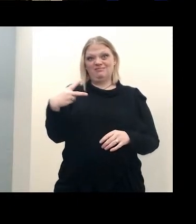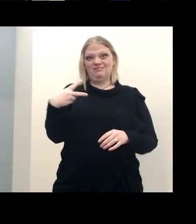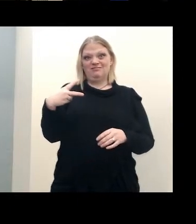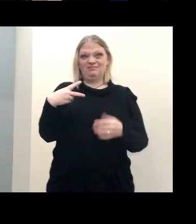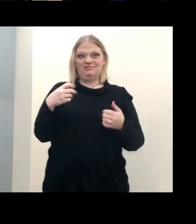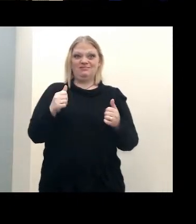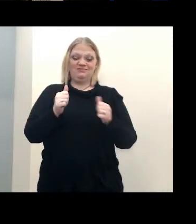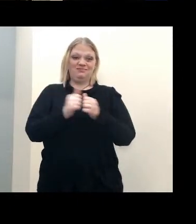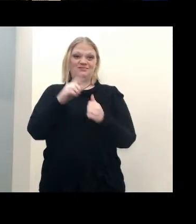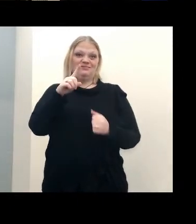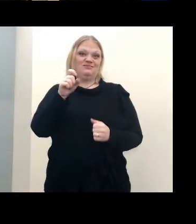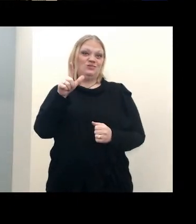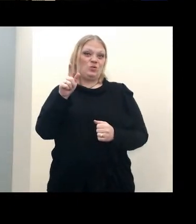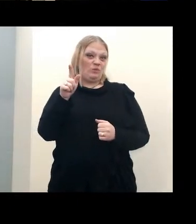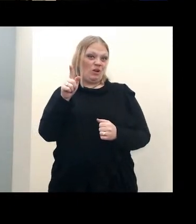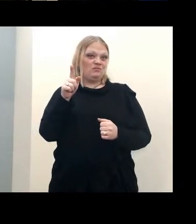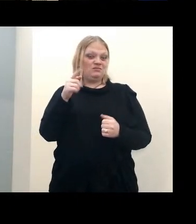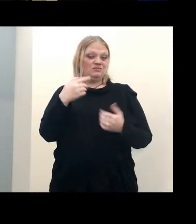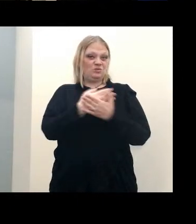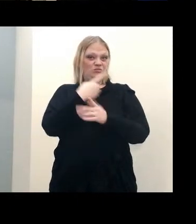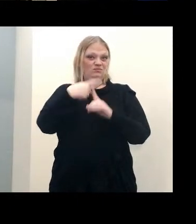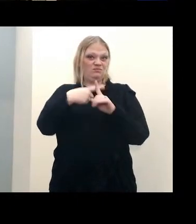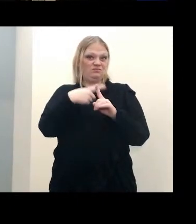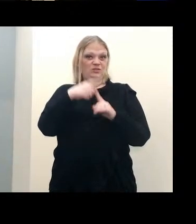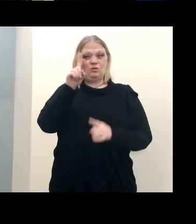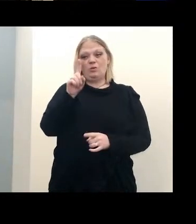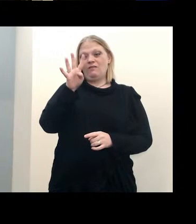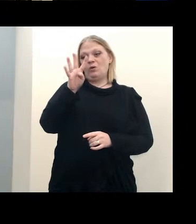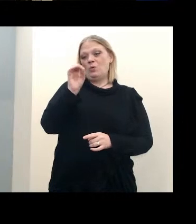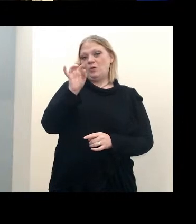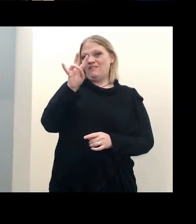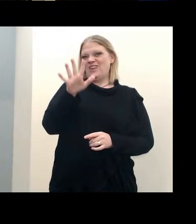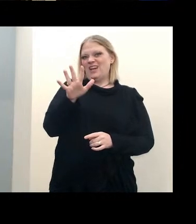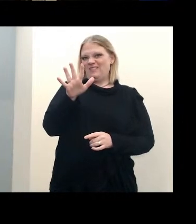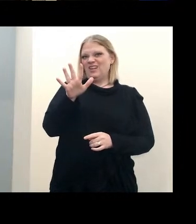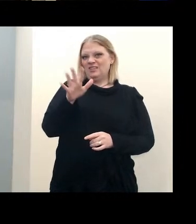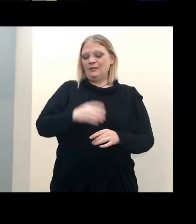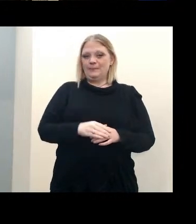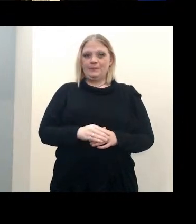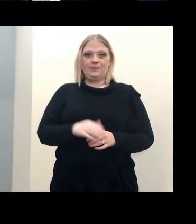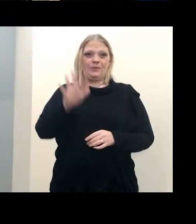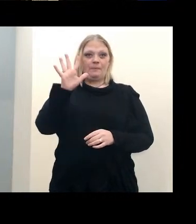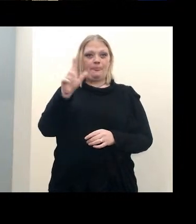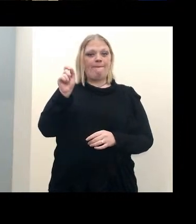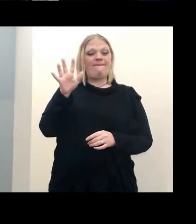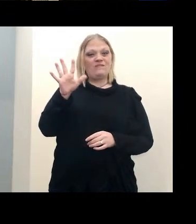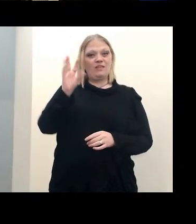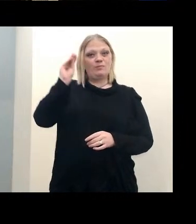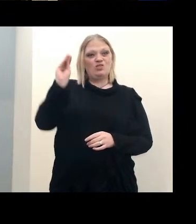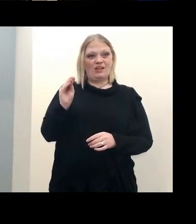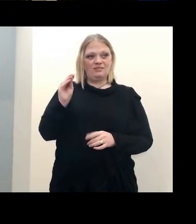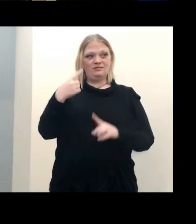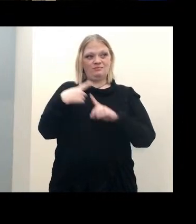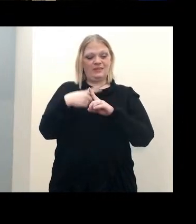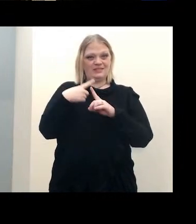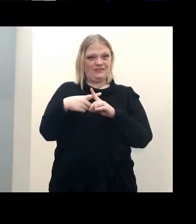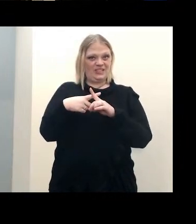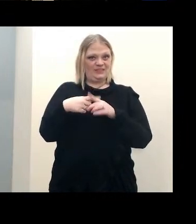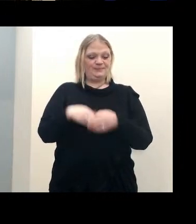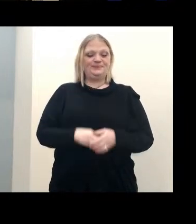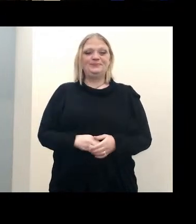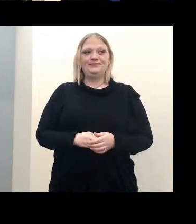with 121 cases in 14075 zip code with a 5.5% positivity